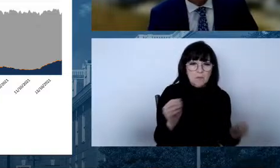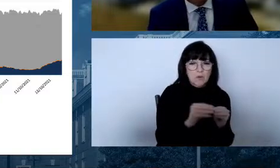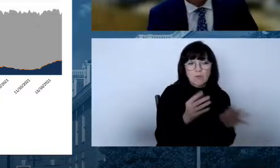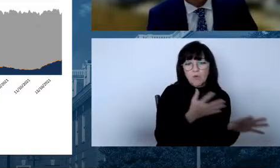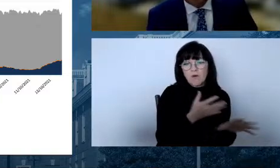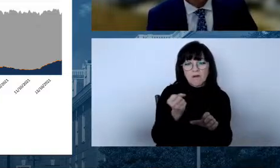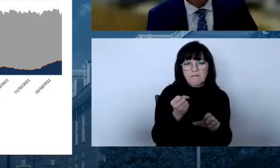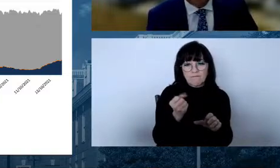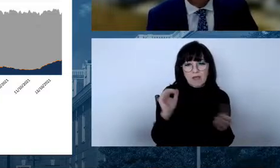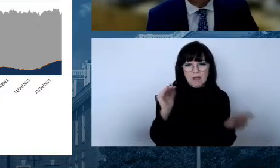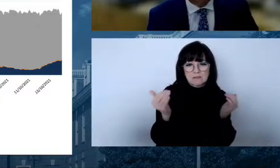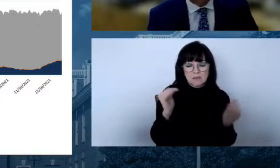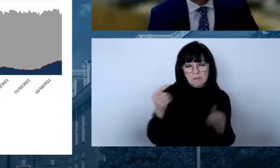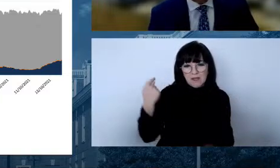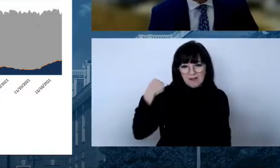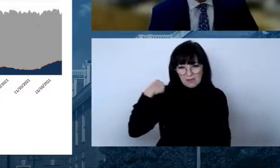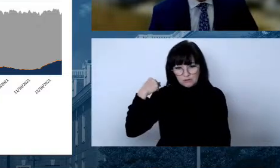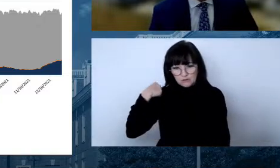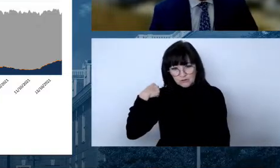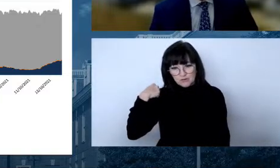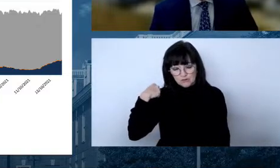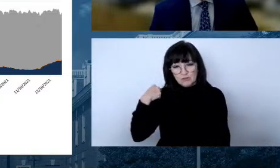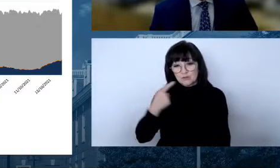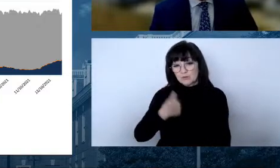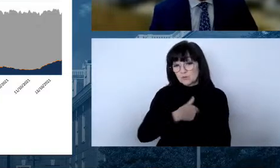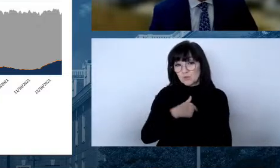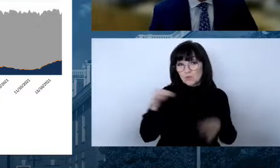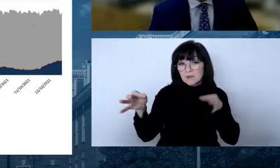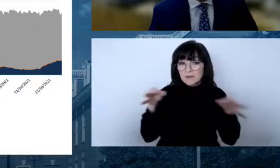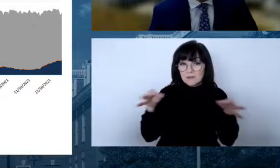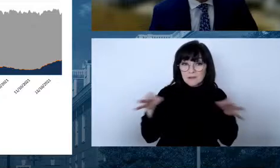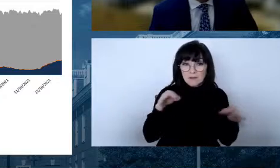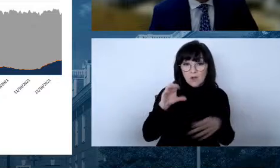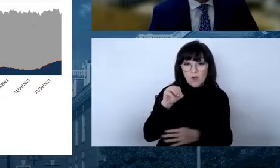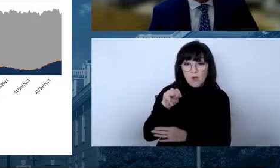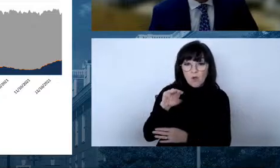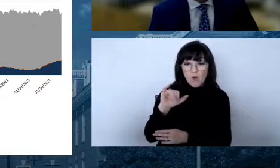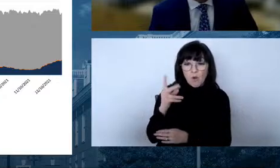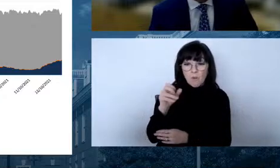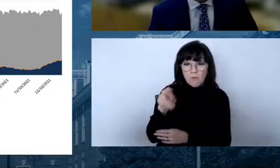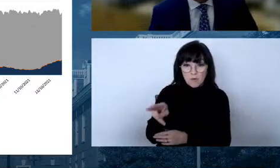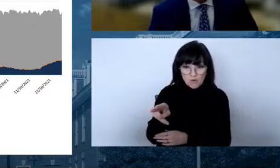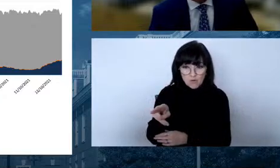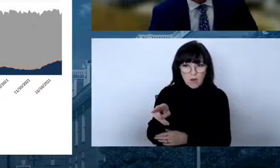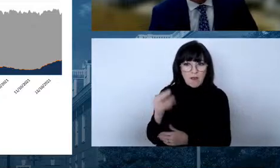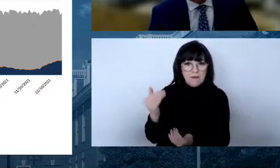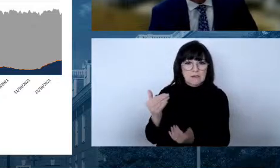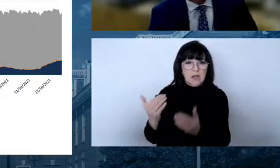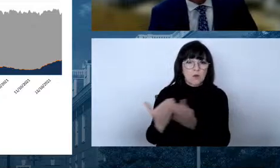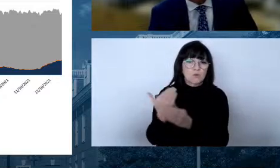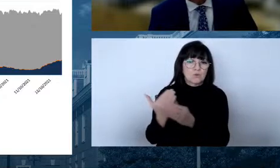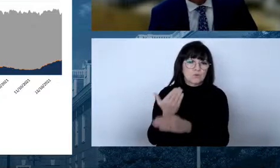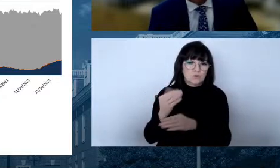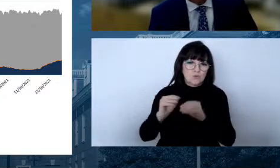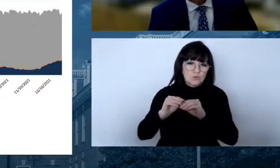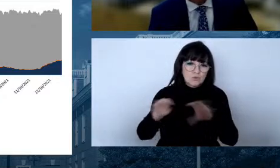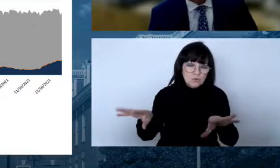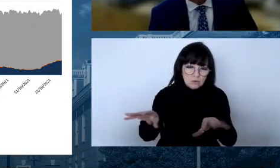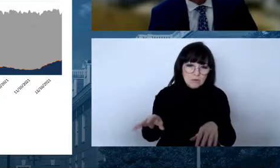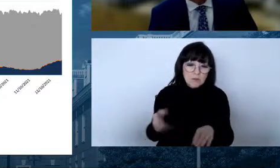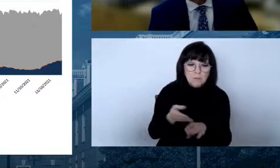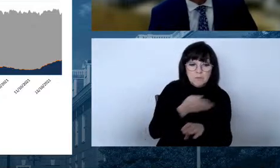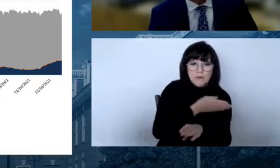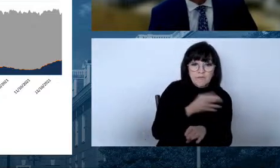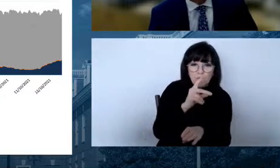year. And as we talked about with the Omicron variant following up the Delta variant, it's very possible and it's likely that we'll see a much